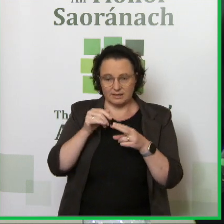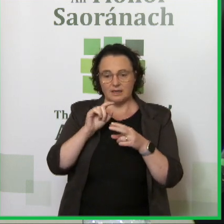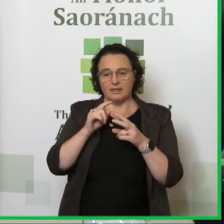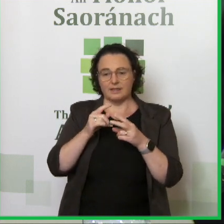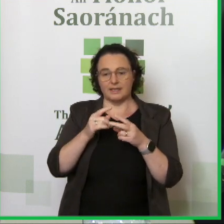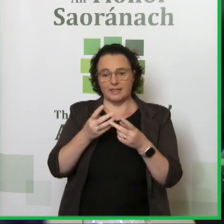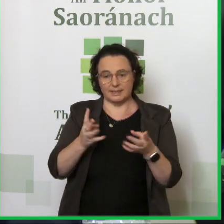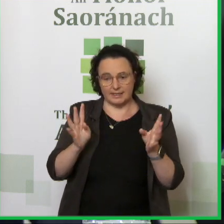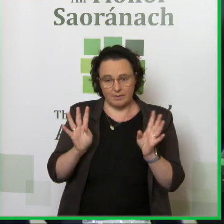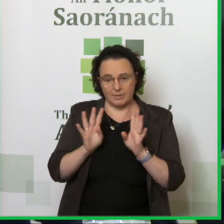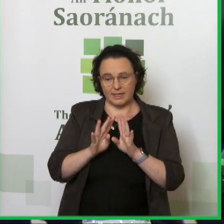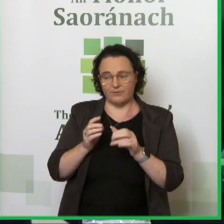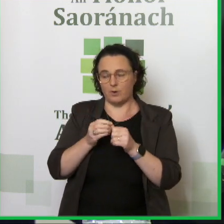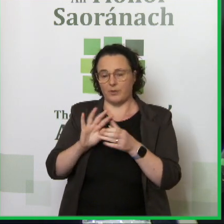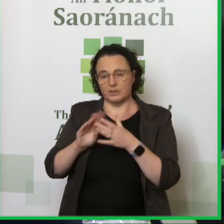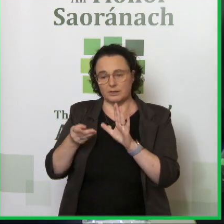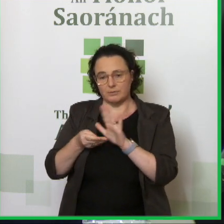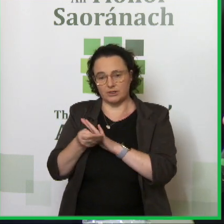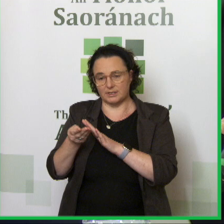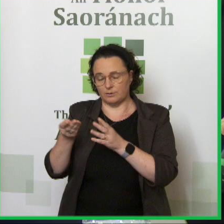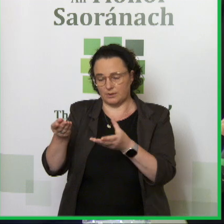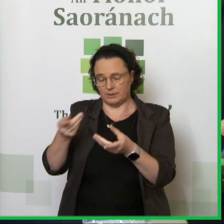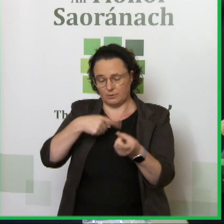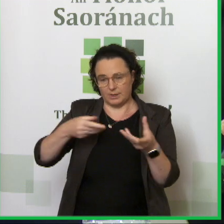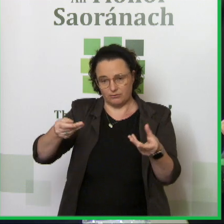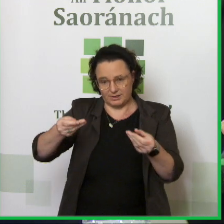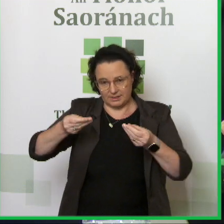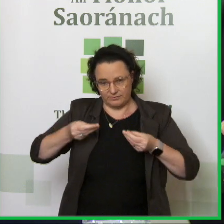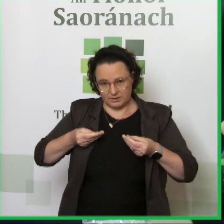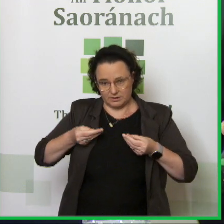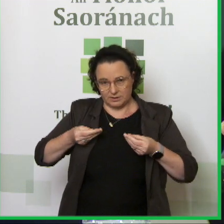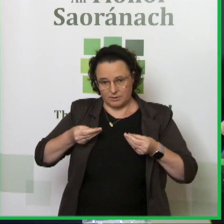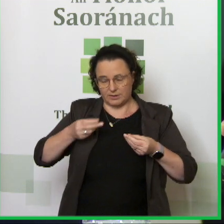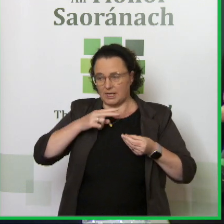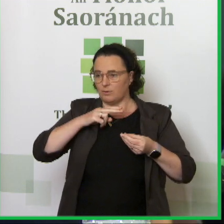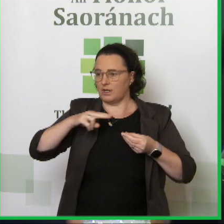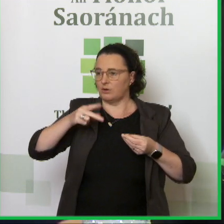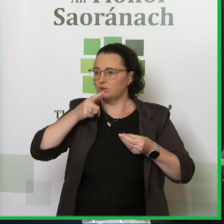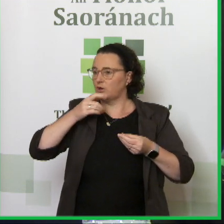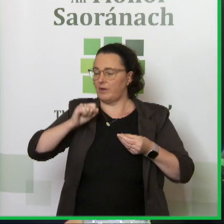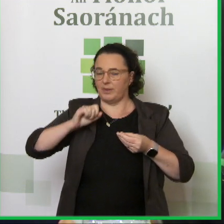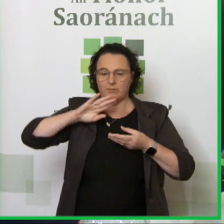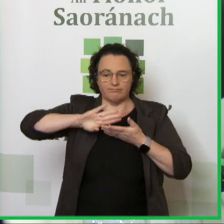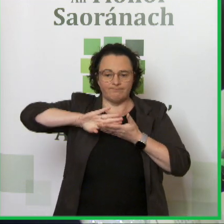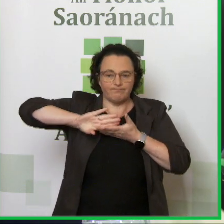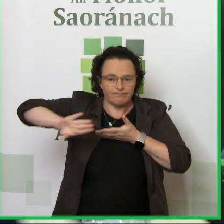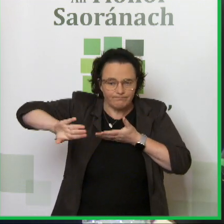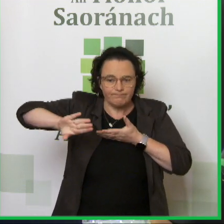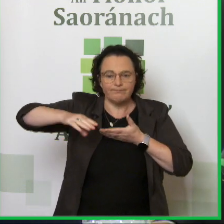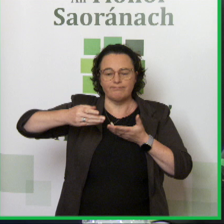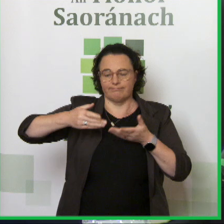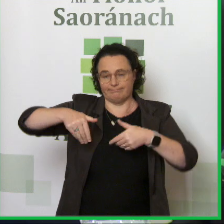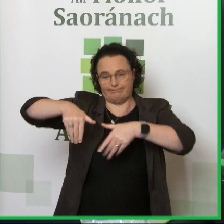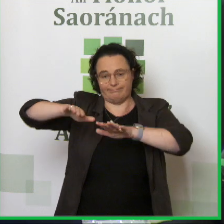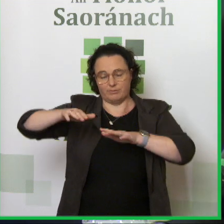submissions received. And rather than simply saying these are not within terms of reference, we're not going to discuss or do anything with them, and off you